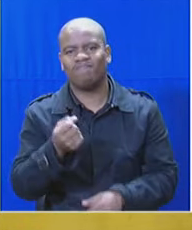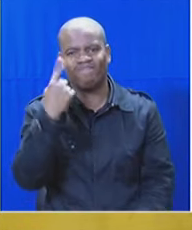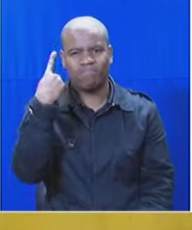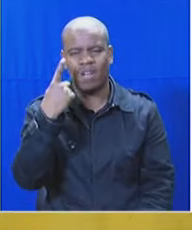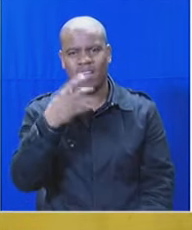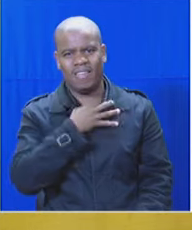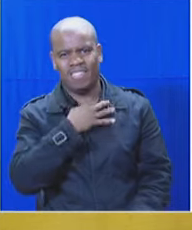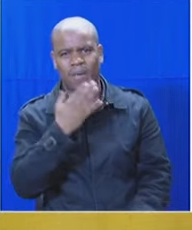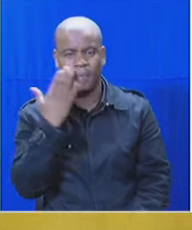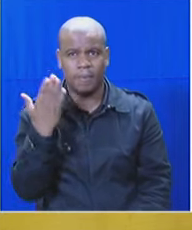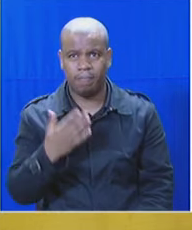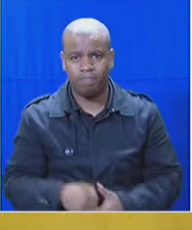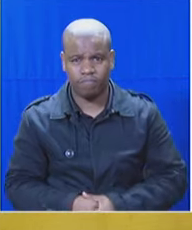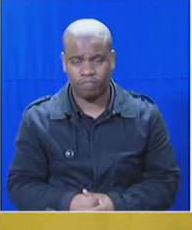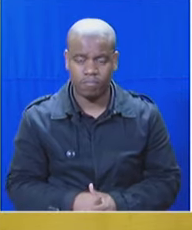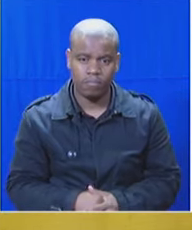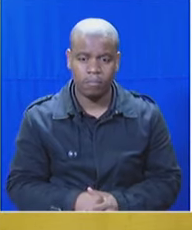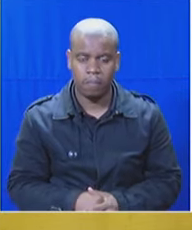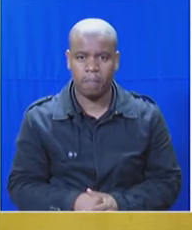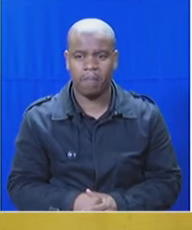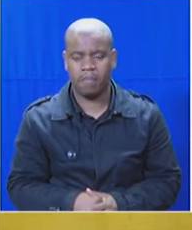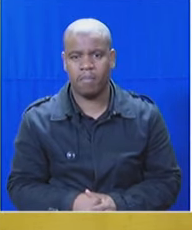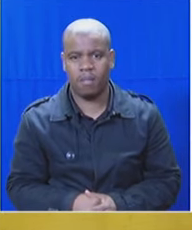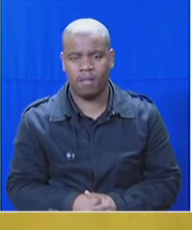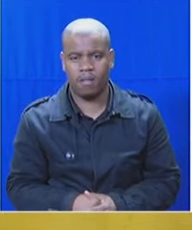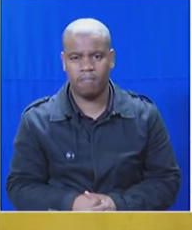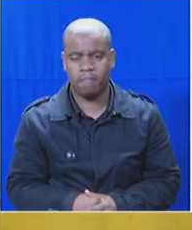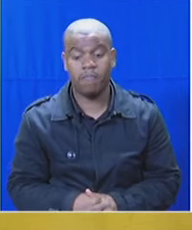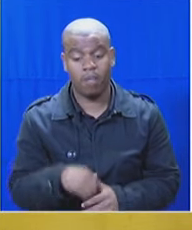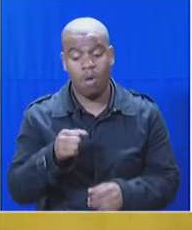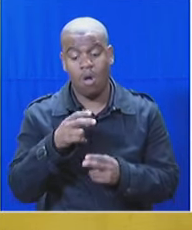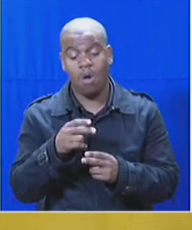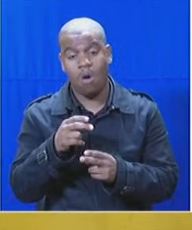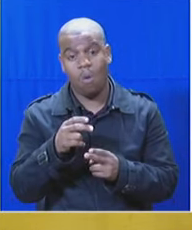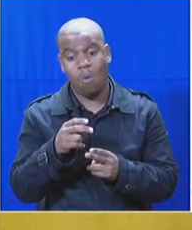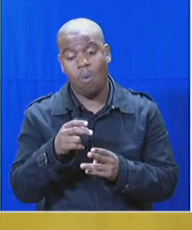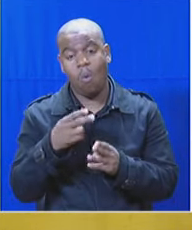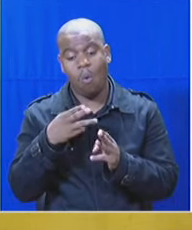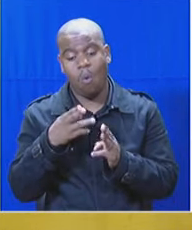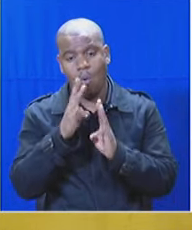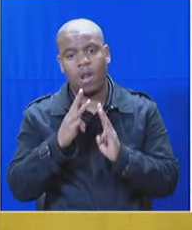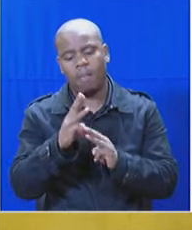Jongani into zakuthi, mhlonipheki uGronewald, nomhlonipheki uSteyn. Mamelani.